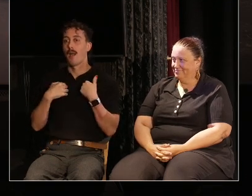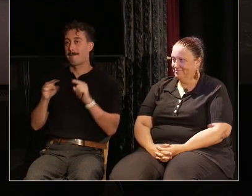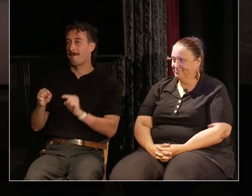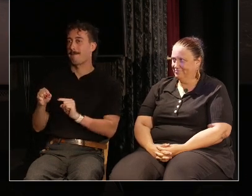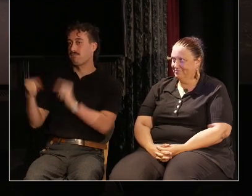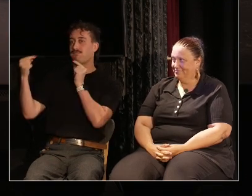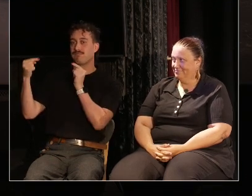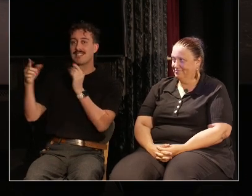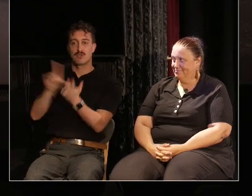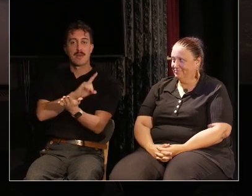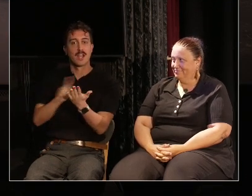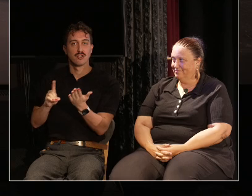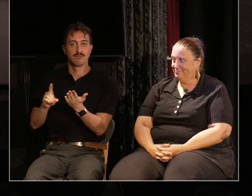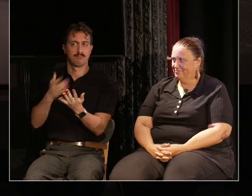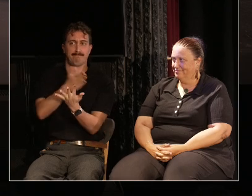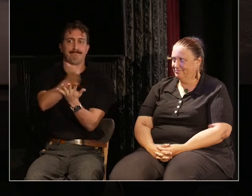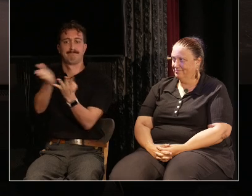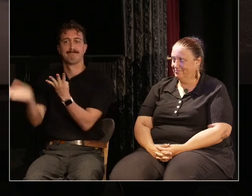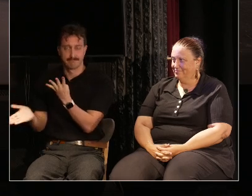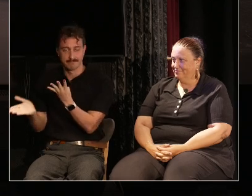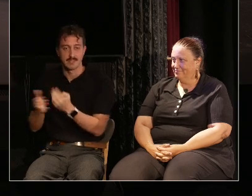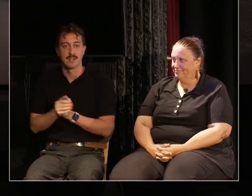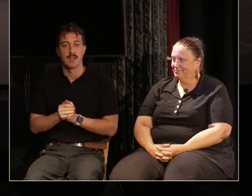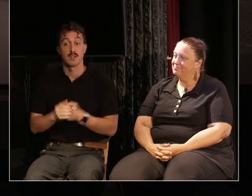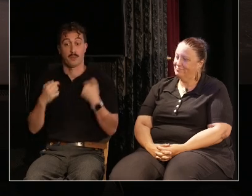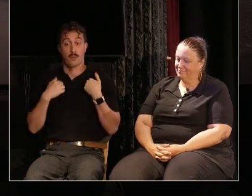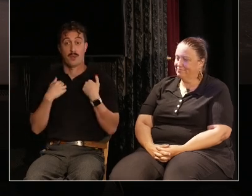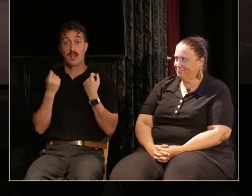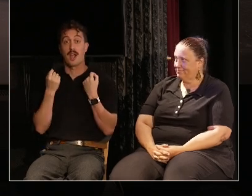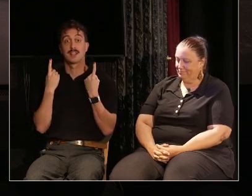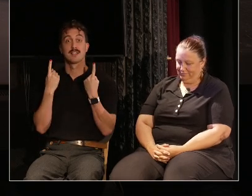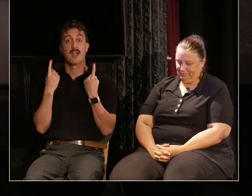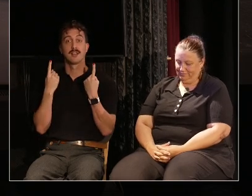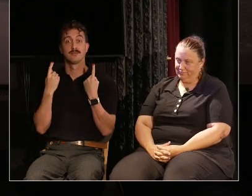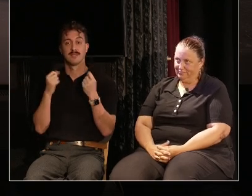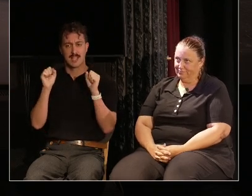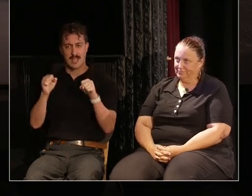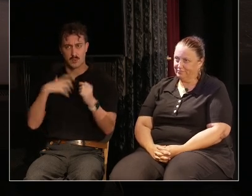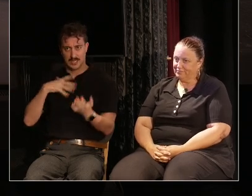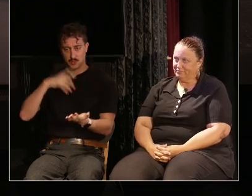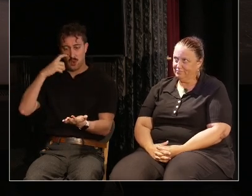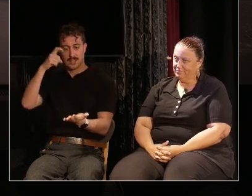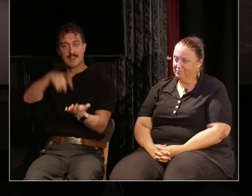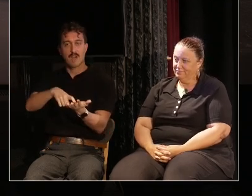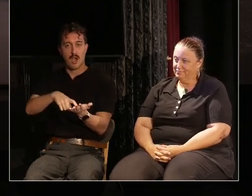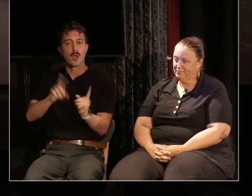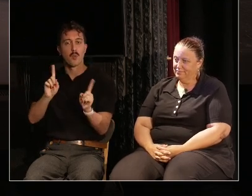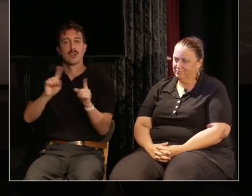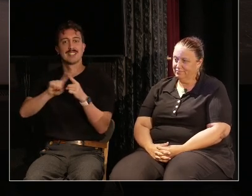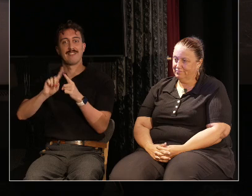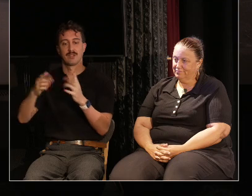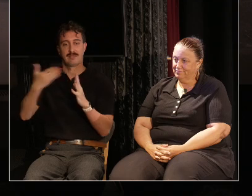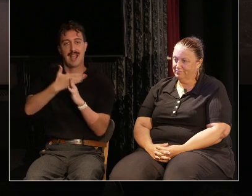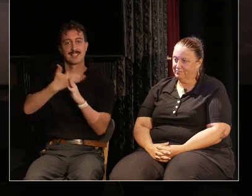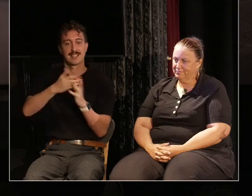discrimination of all forms, and so we understand that we need to identify exactly the access points that